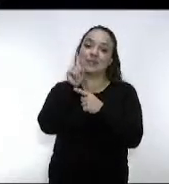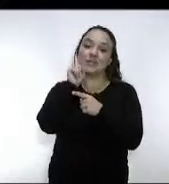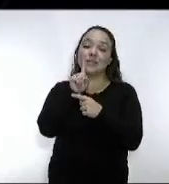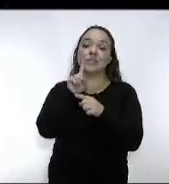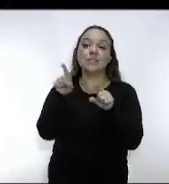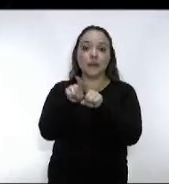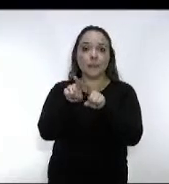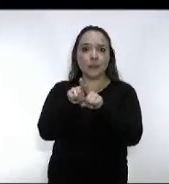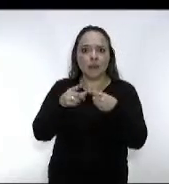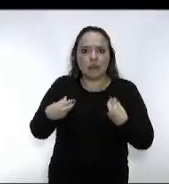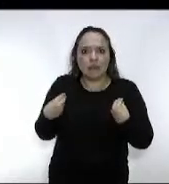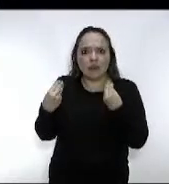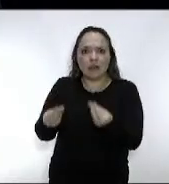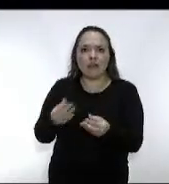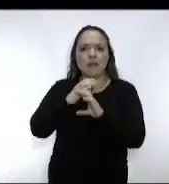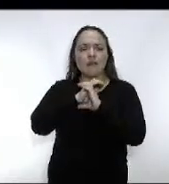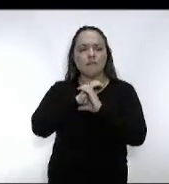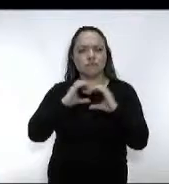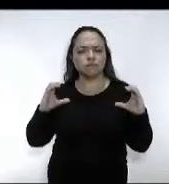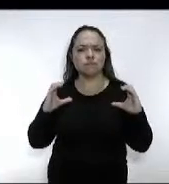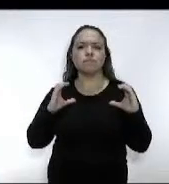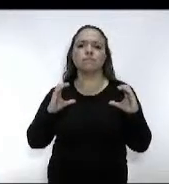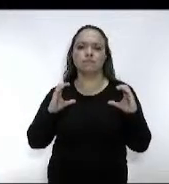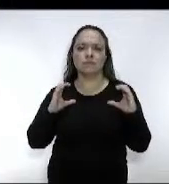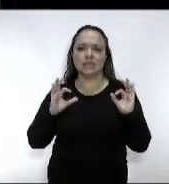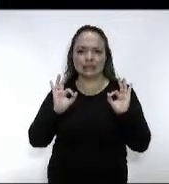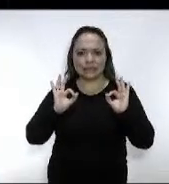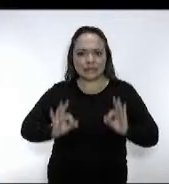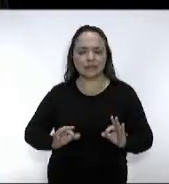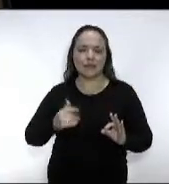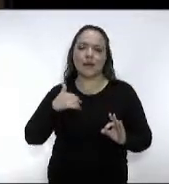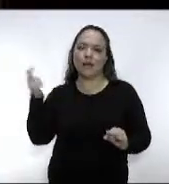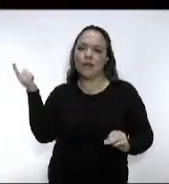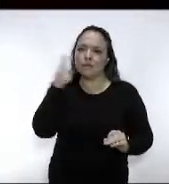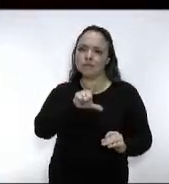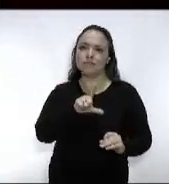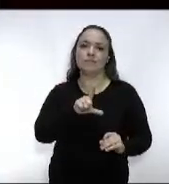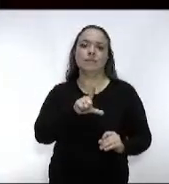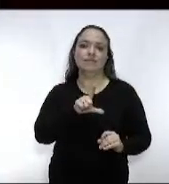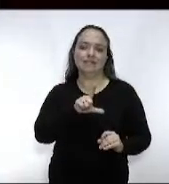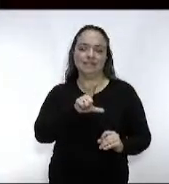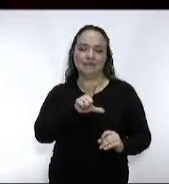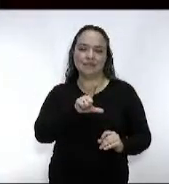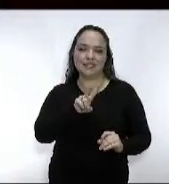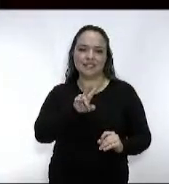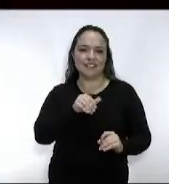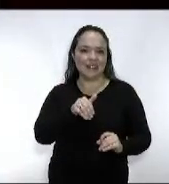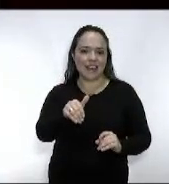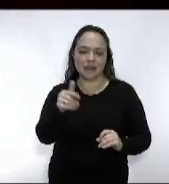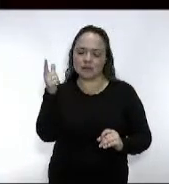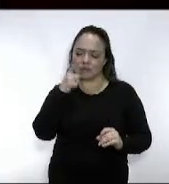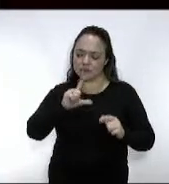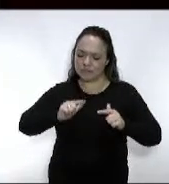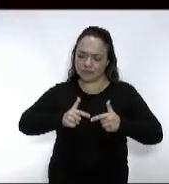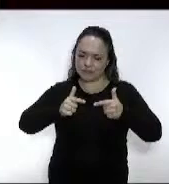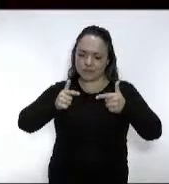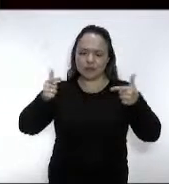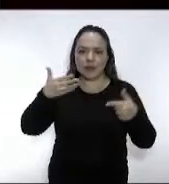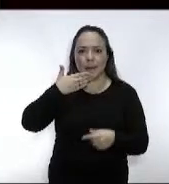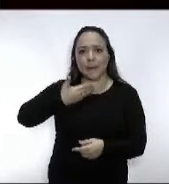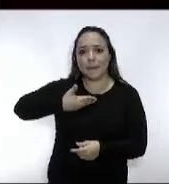our trust that you for sure will work and conquer a better